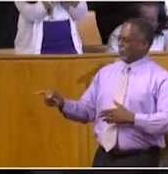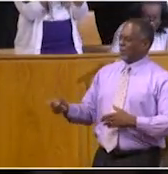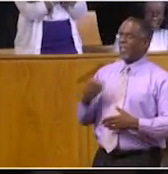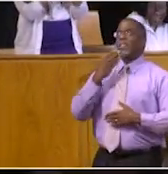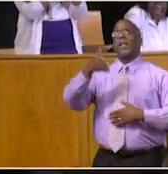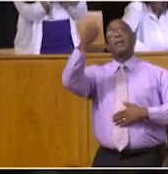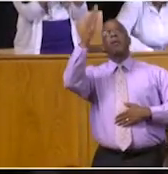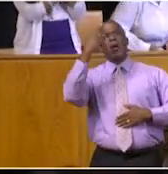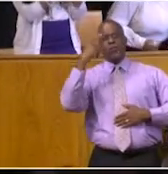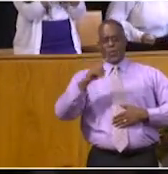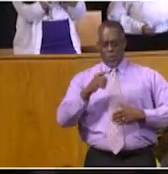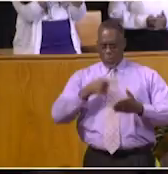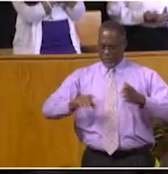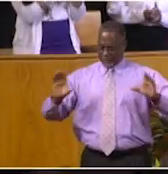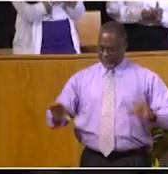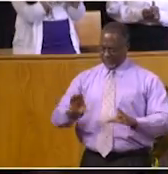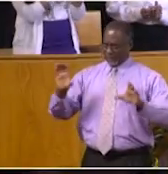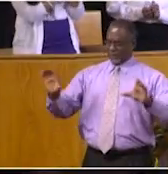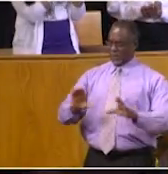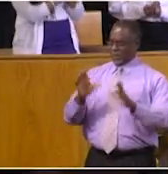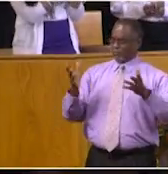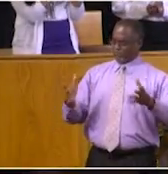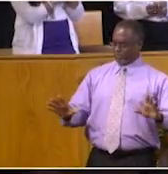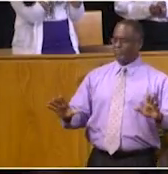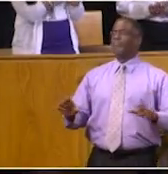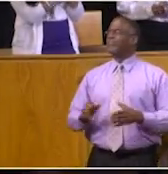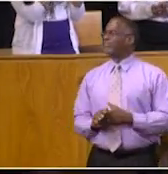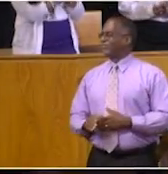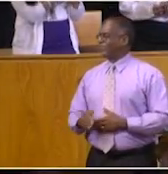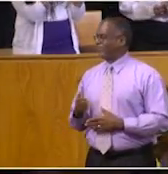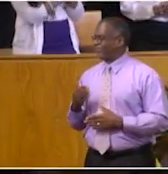done what he said he was gonna do.